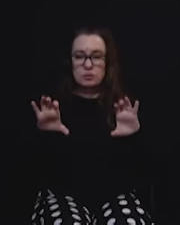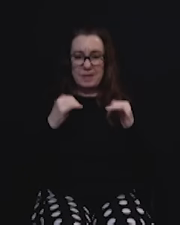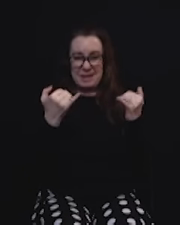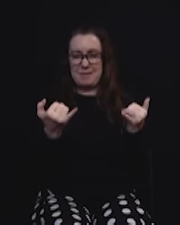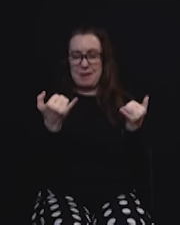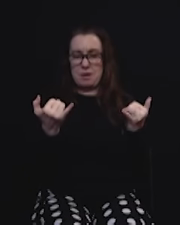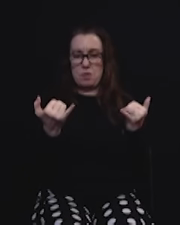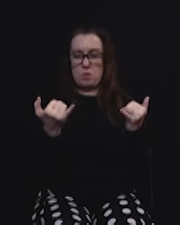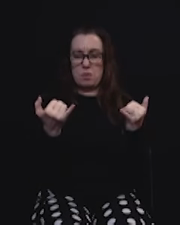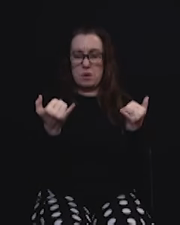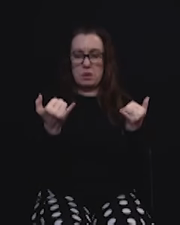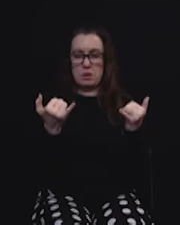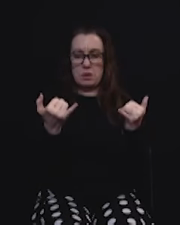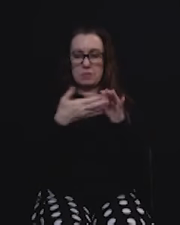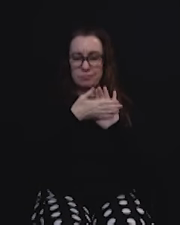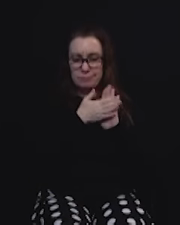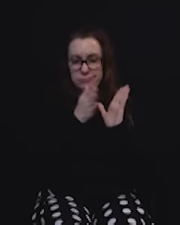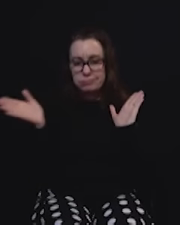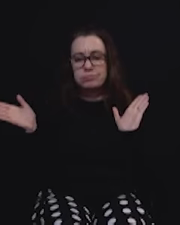God.